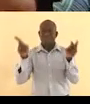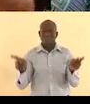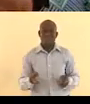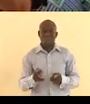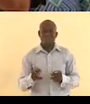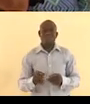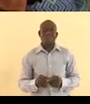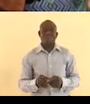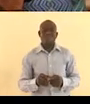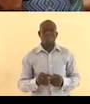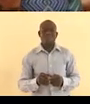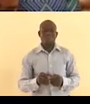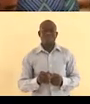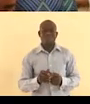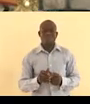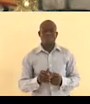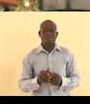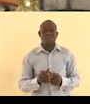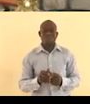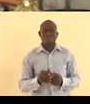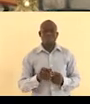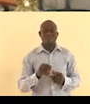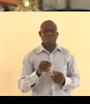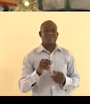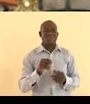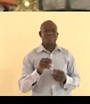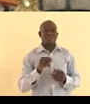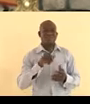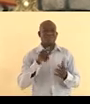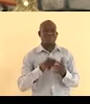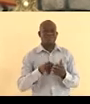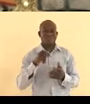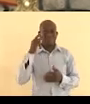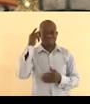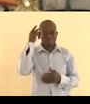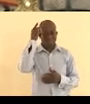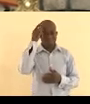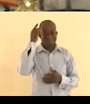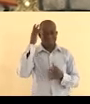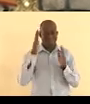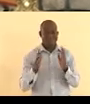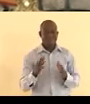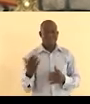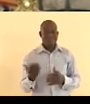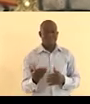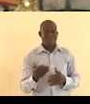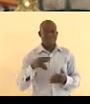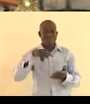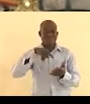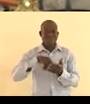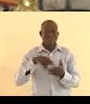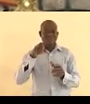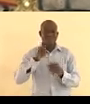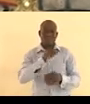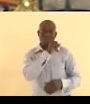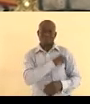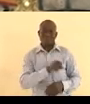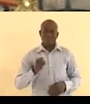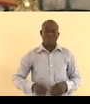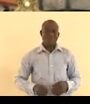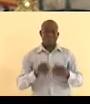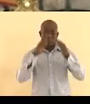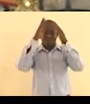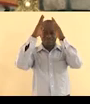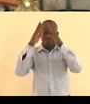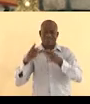square. If our politicians here, if they win, then they stand in the Senate, they stand